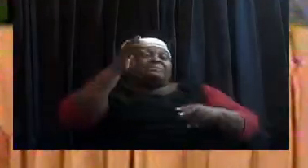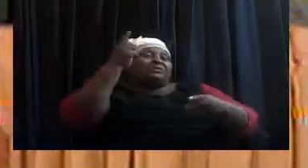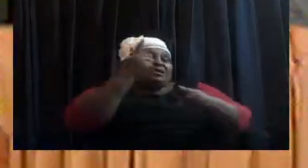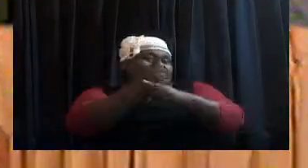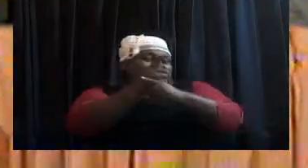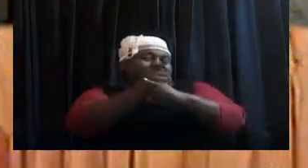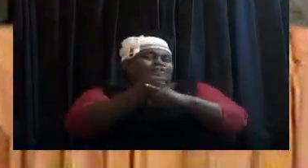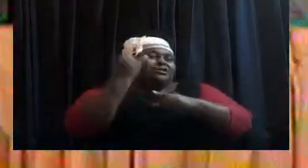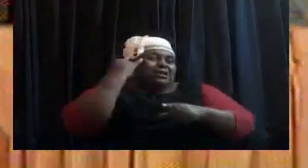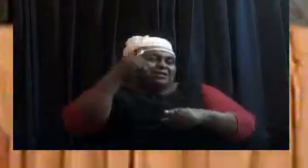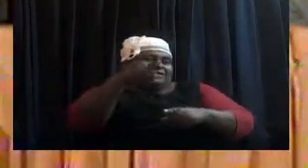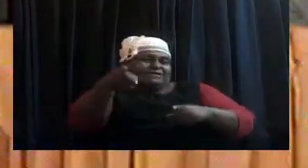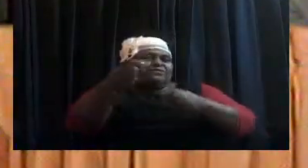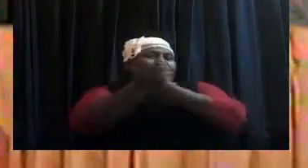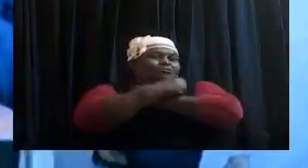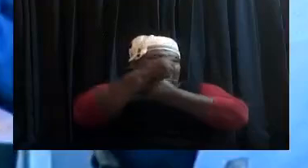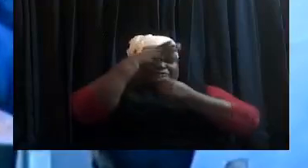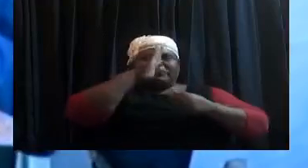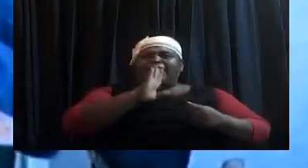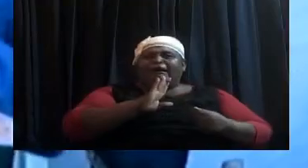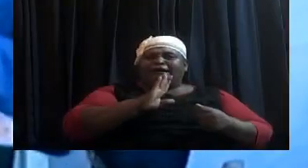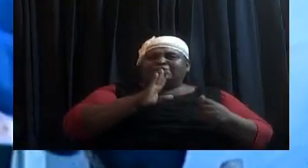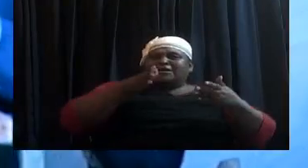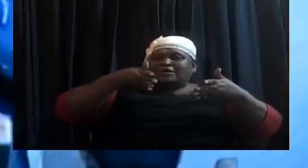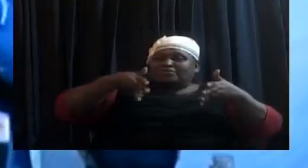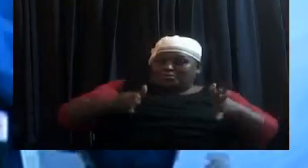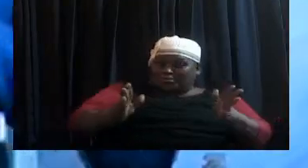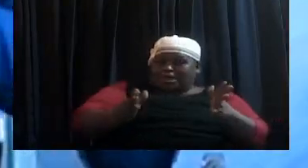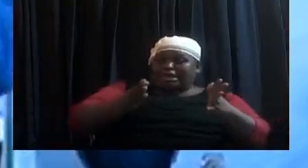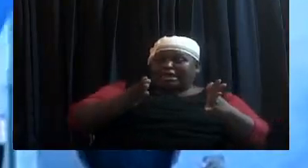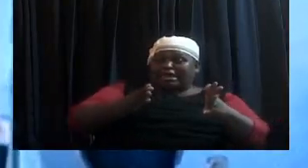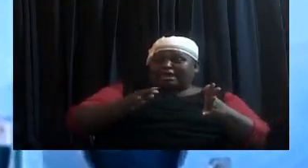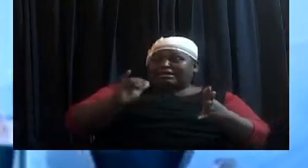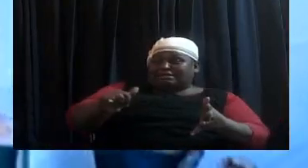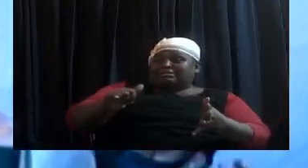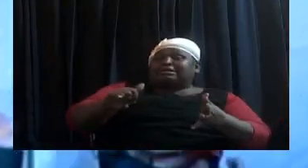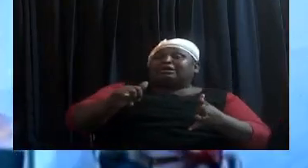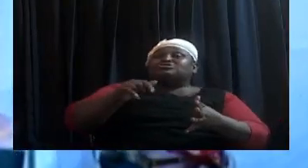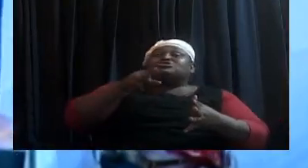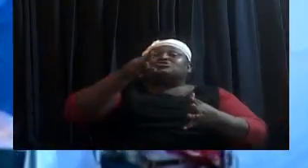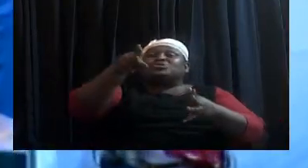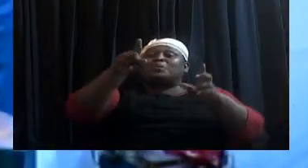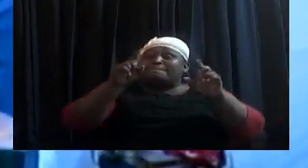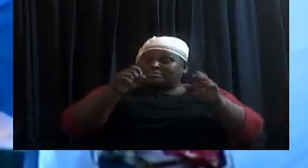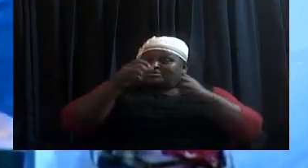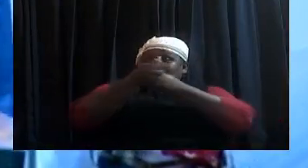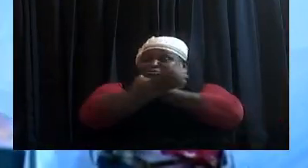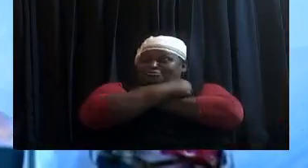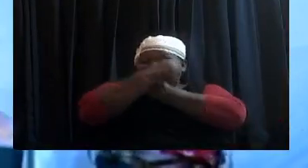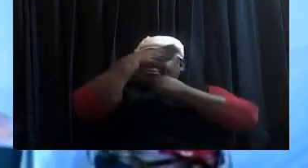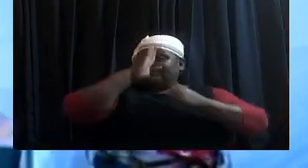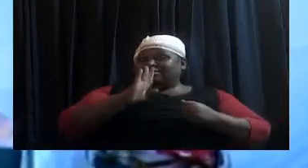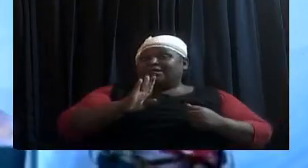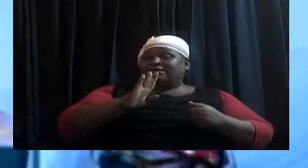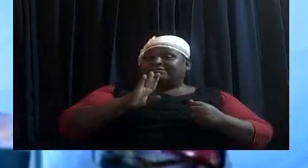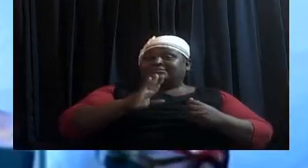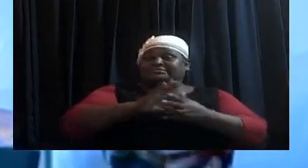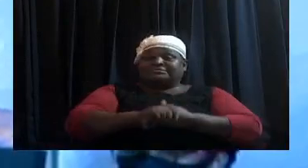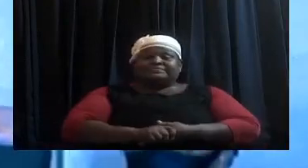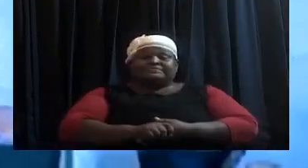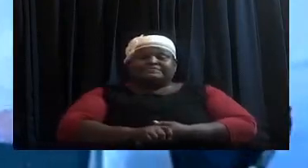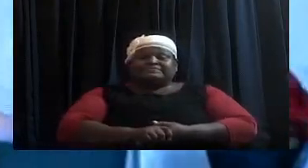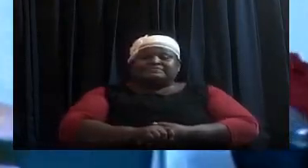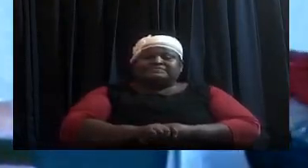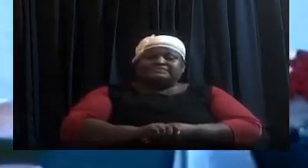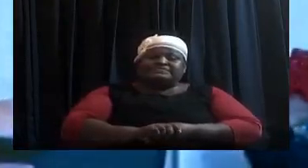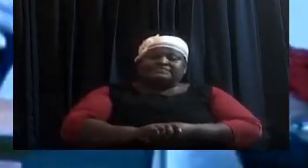you love God the way that you ought to love him. Amen. Bless